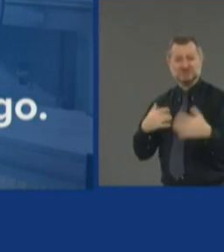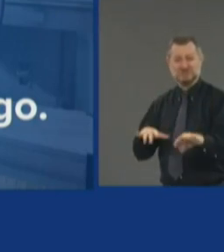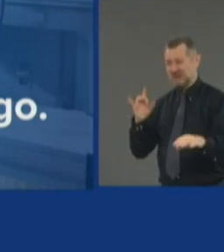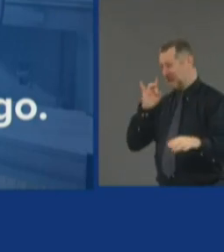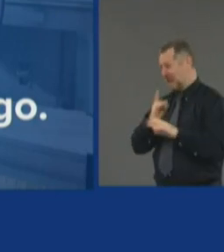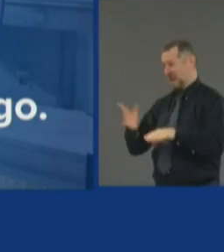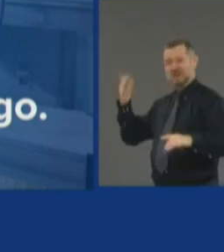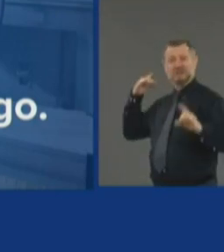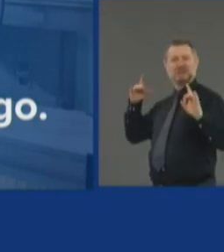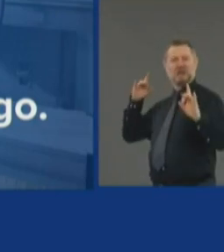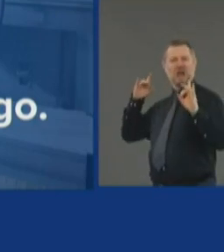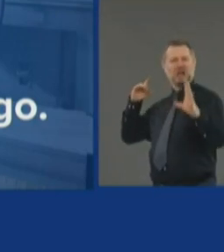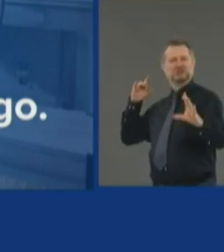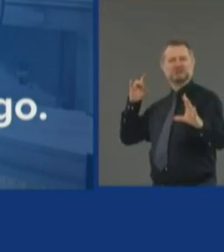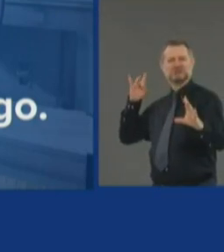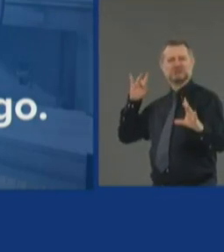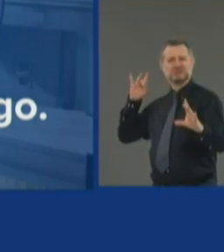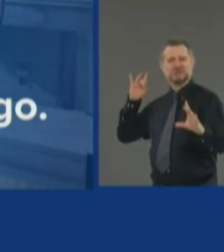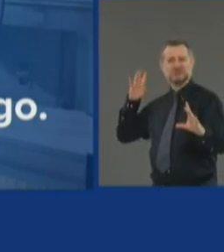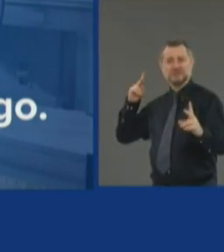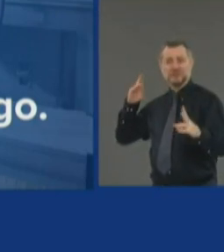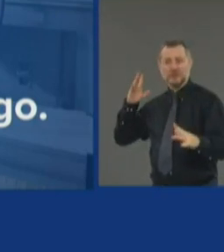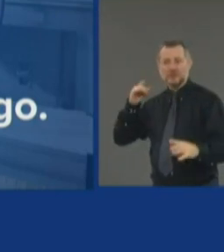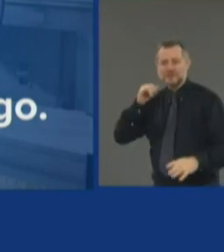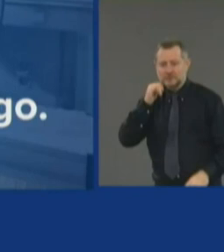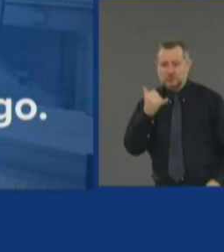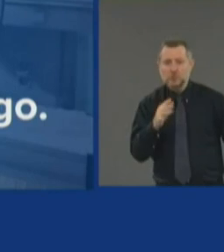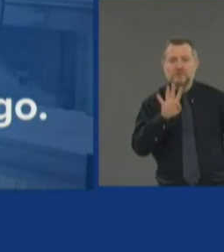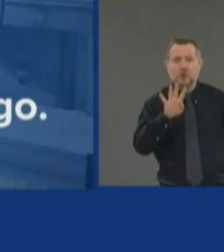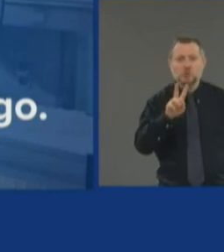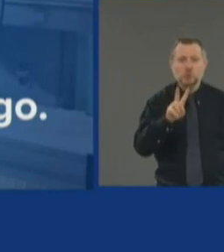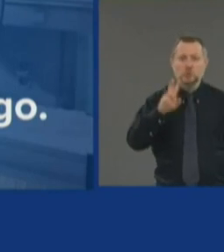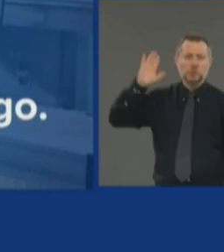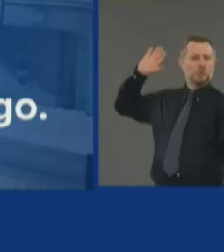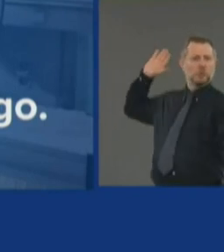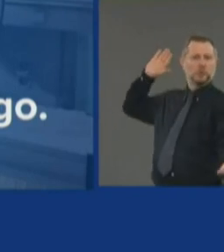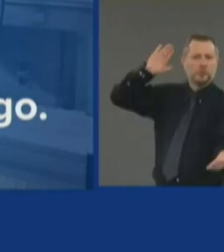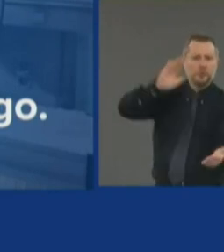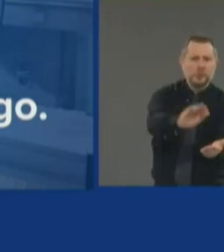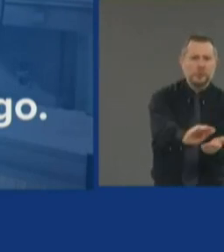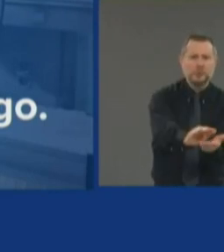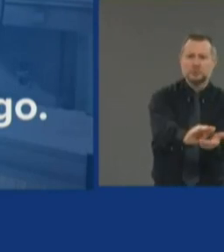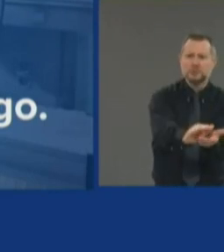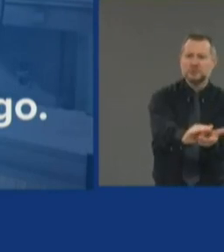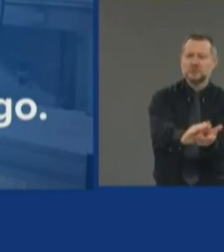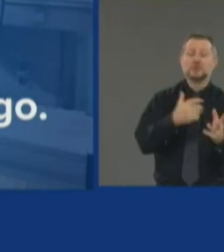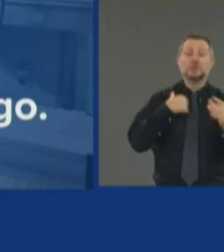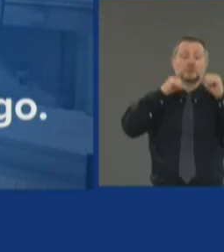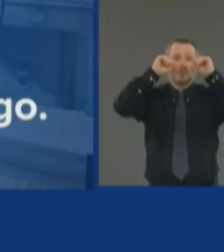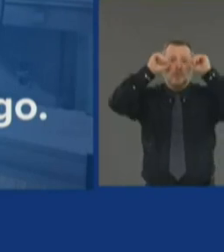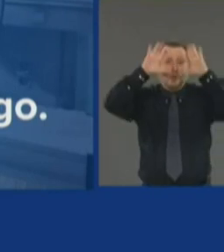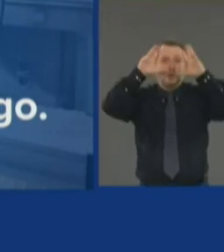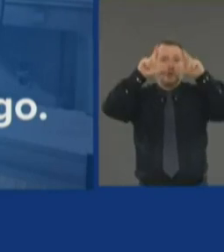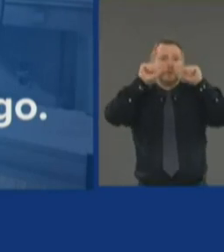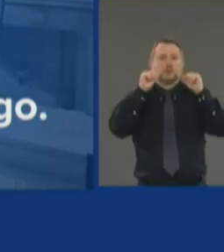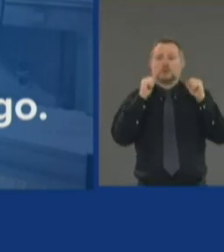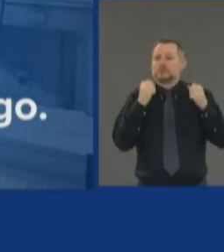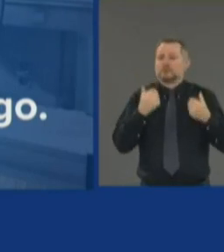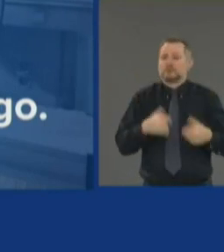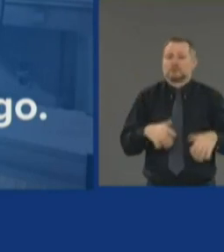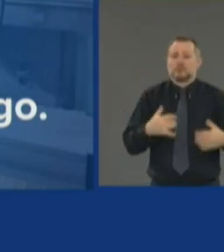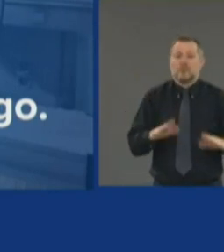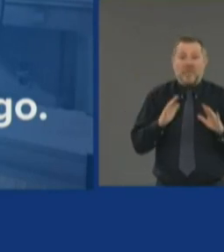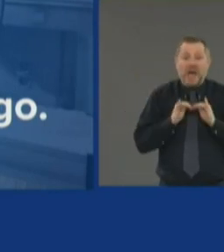800 people die to 42 people die in 8 weeks. Amazing. How did you do that? I did